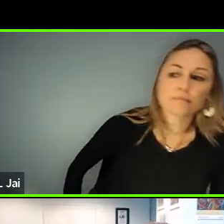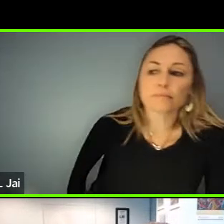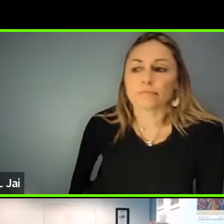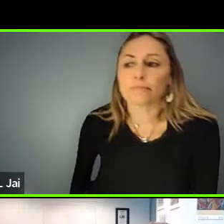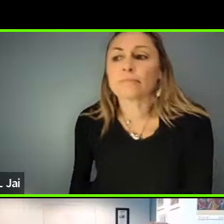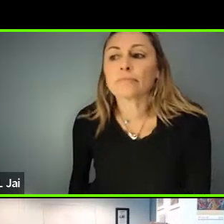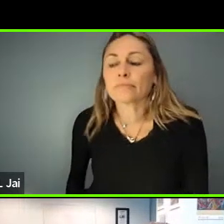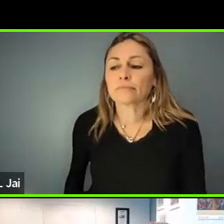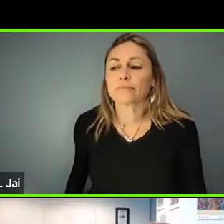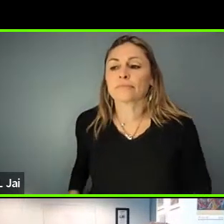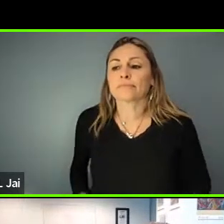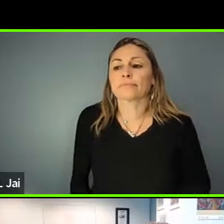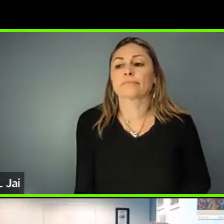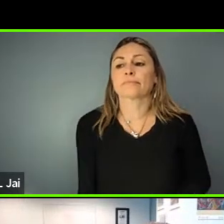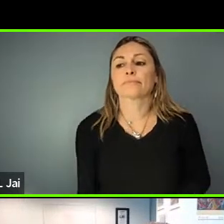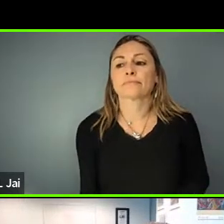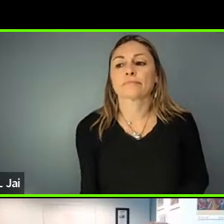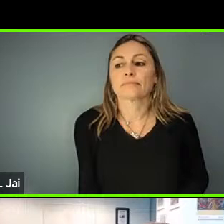Okay, thanks, Greg.